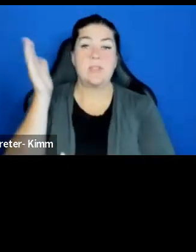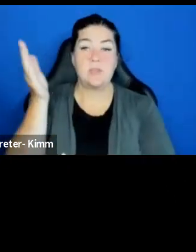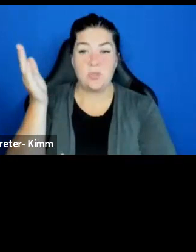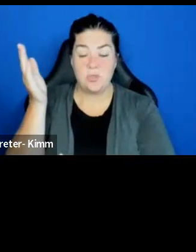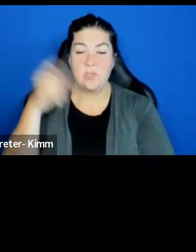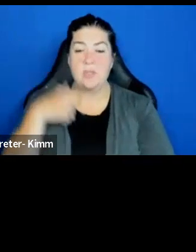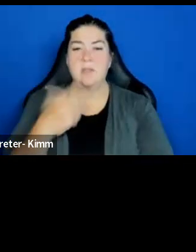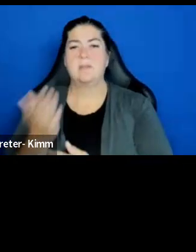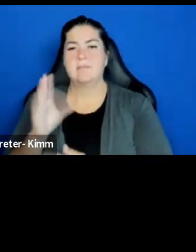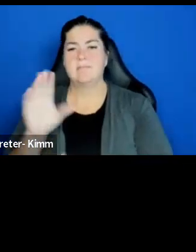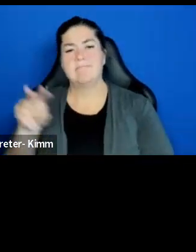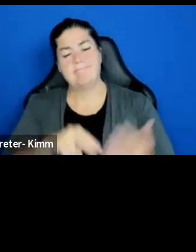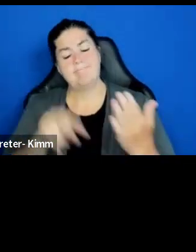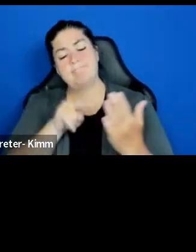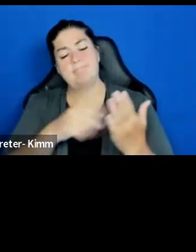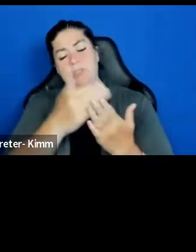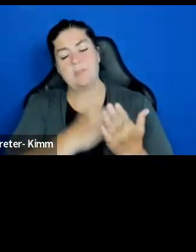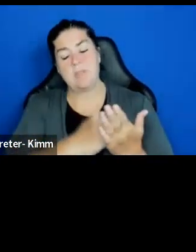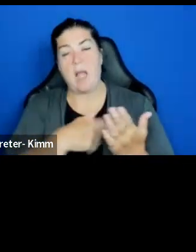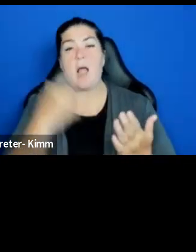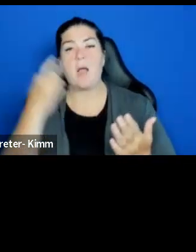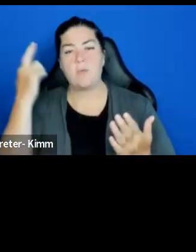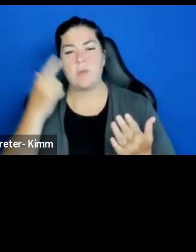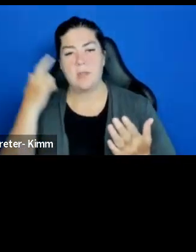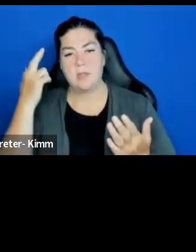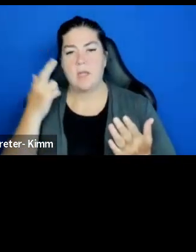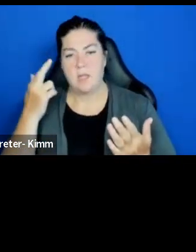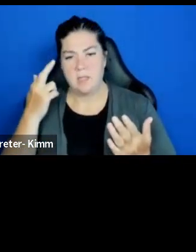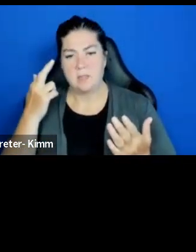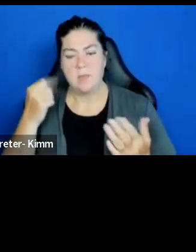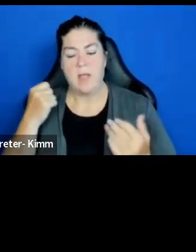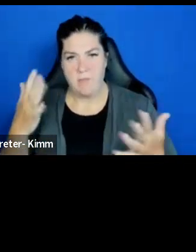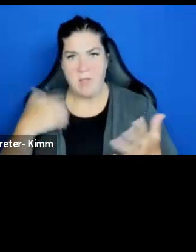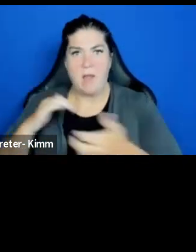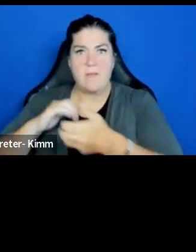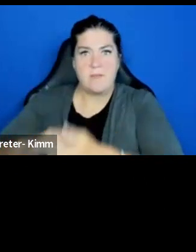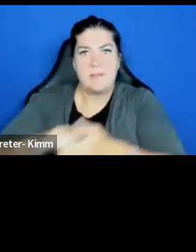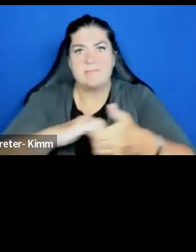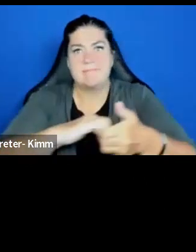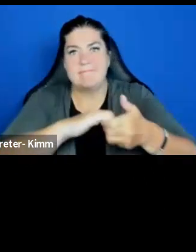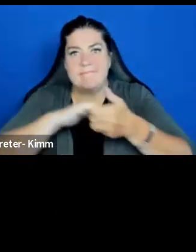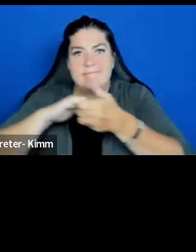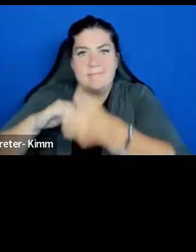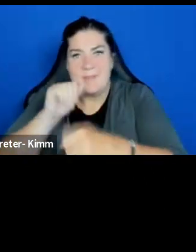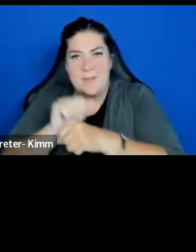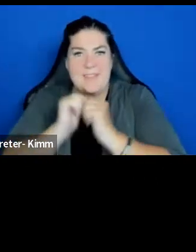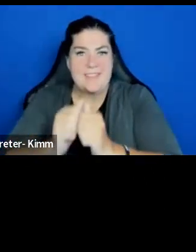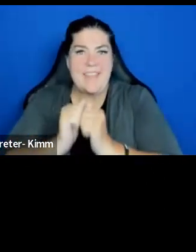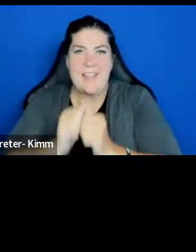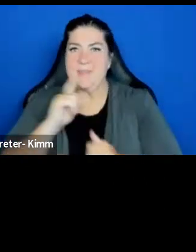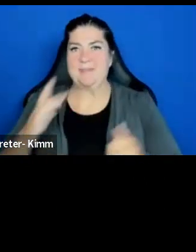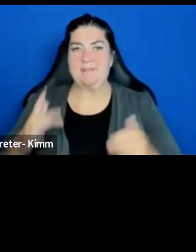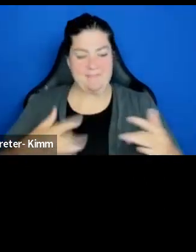morning that I was looking over the agenda that I realized like we've got a lot of collaboration going on. And that's really exciting to me because I think